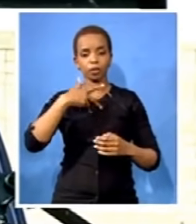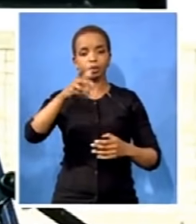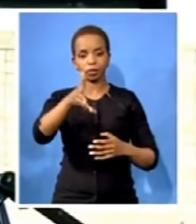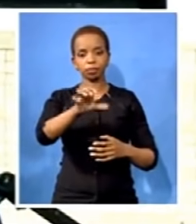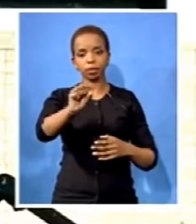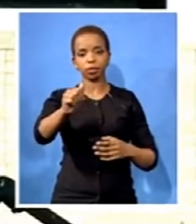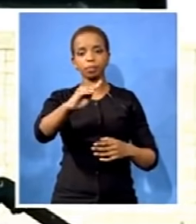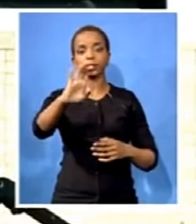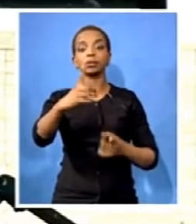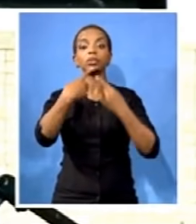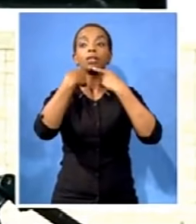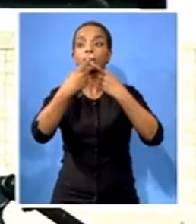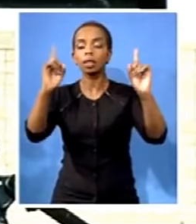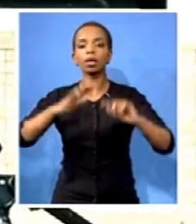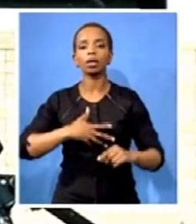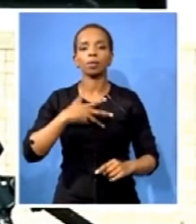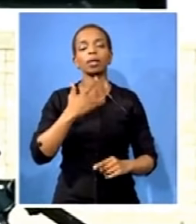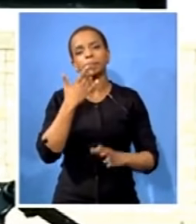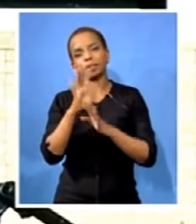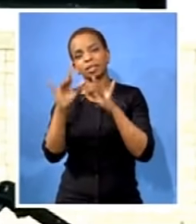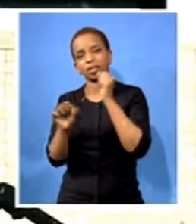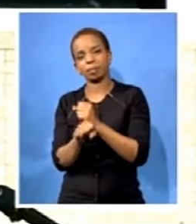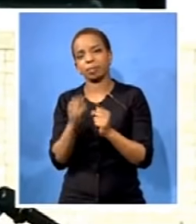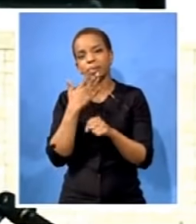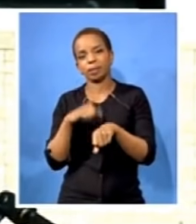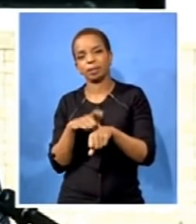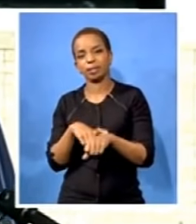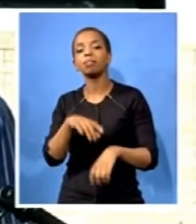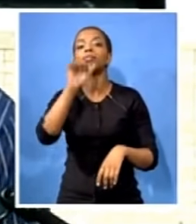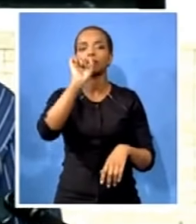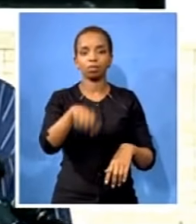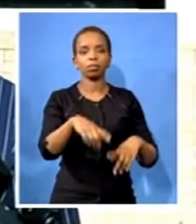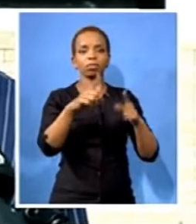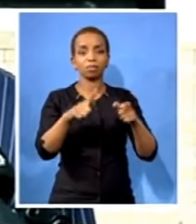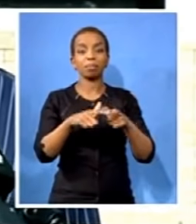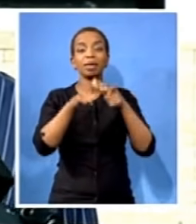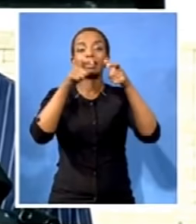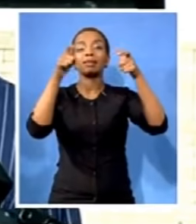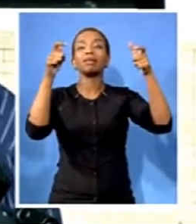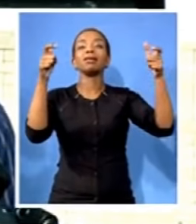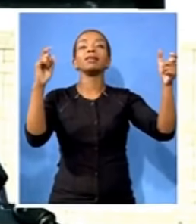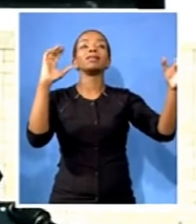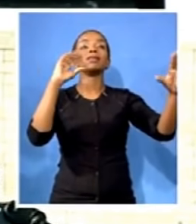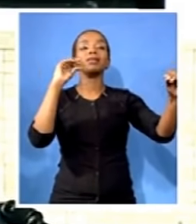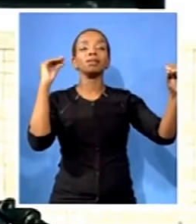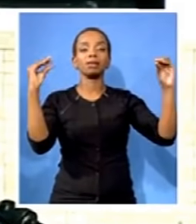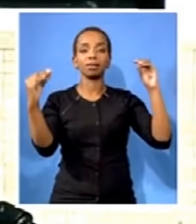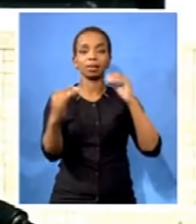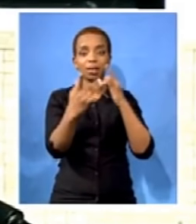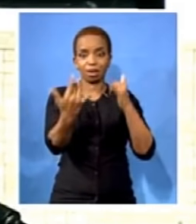Yeah, there is a big brouhaha about which I want to take advantage now to address. We are working on